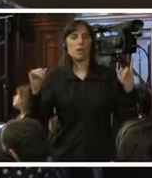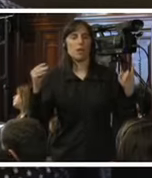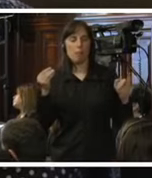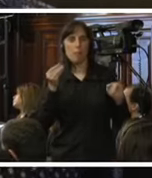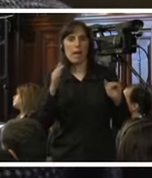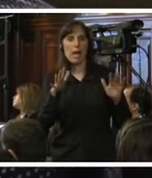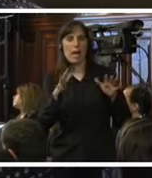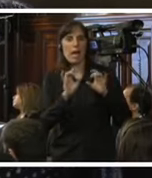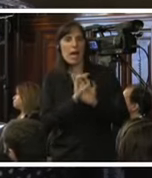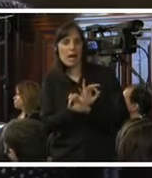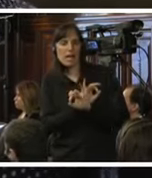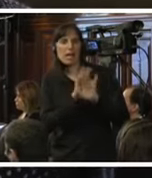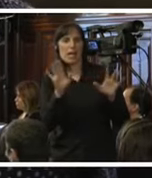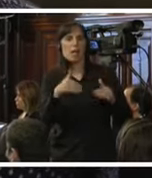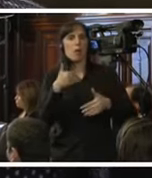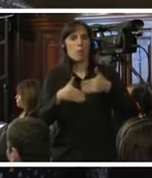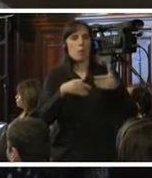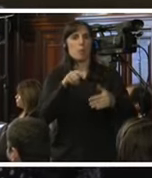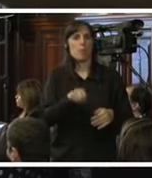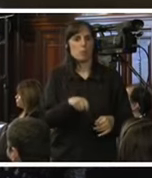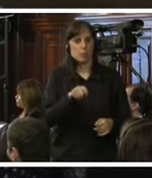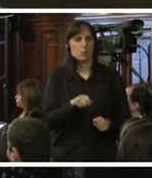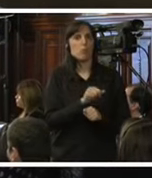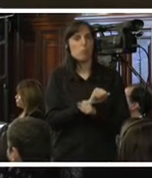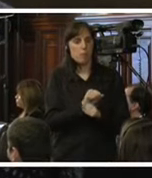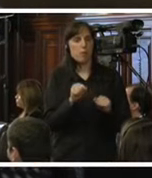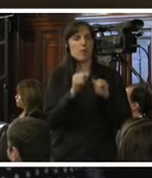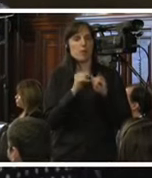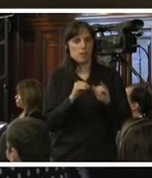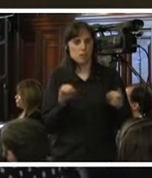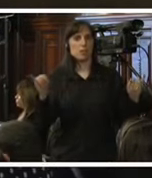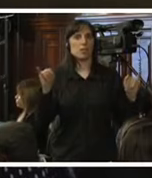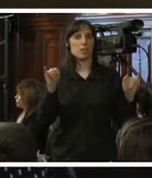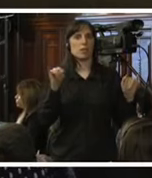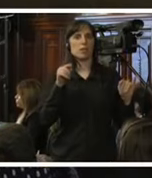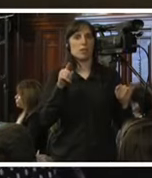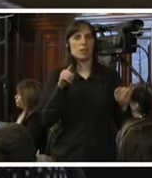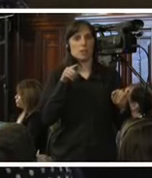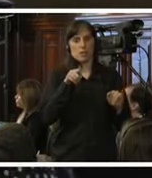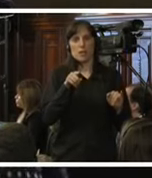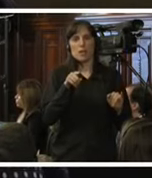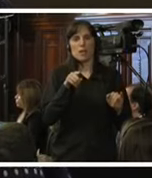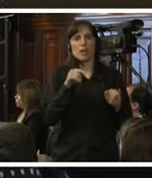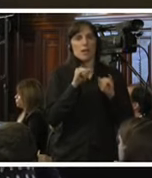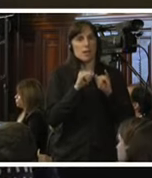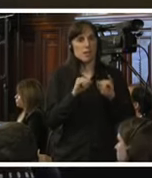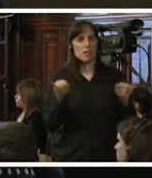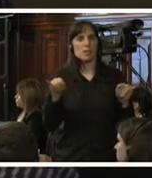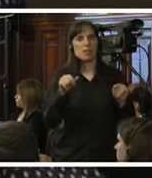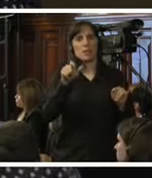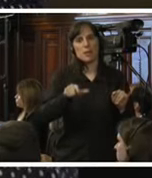process by an independent body of persons who disciplines judges for